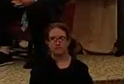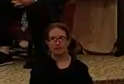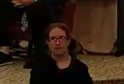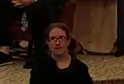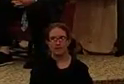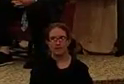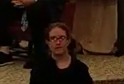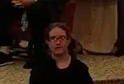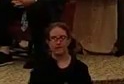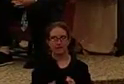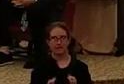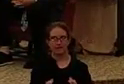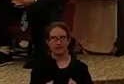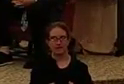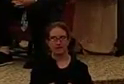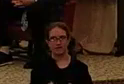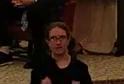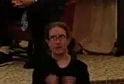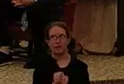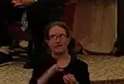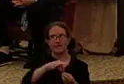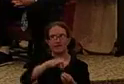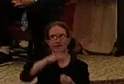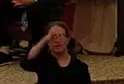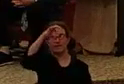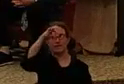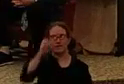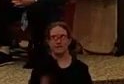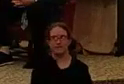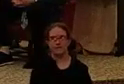to get us in line with His Spirit.